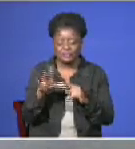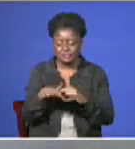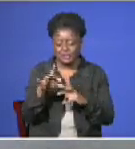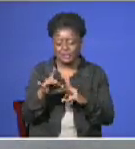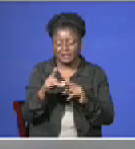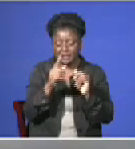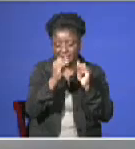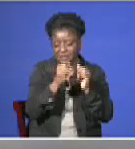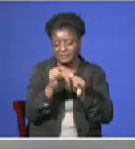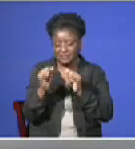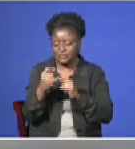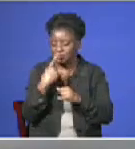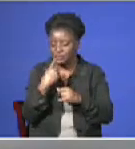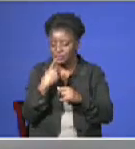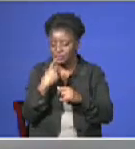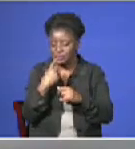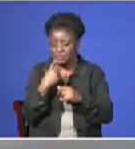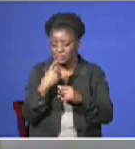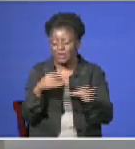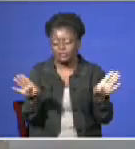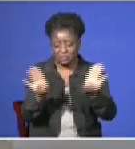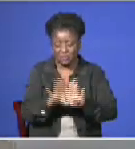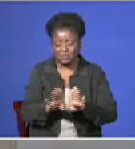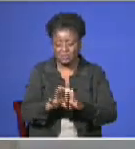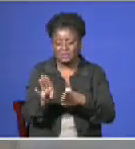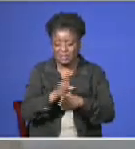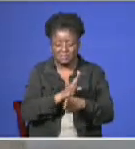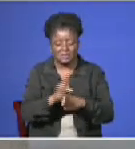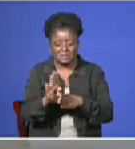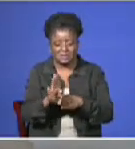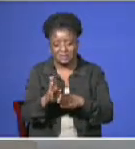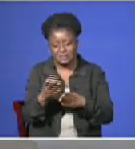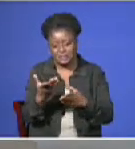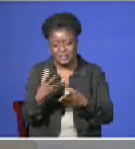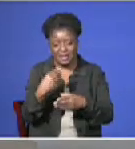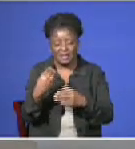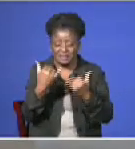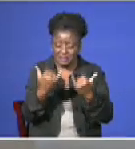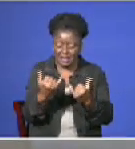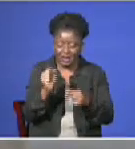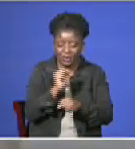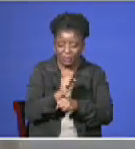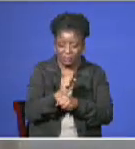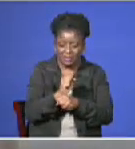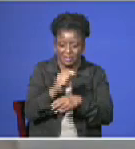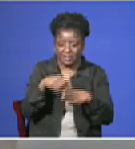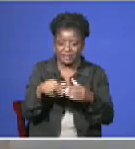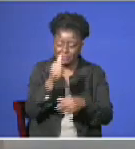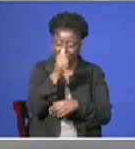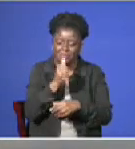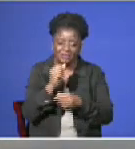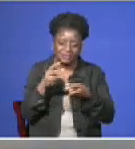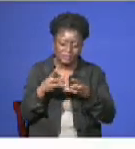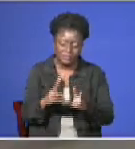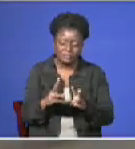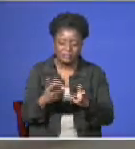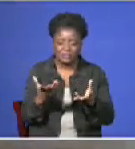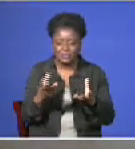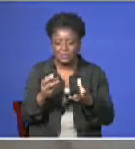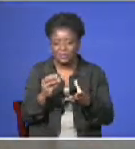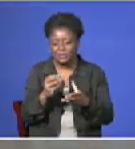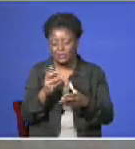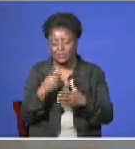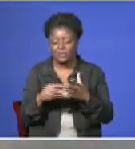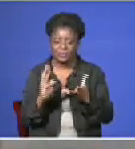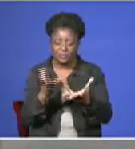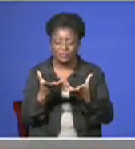individuals who have gone out of business, either and are now operating in a private capacity or otherwise. But what we're